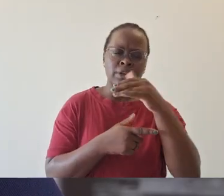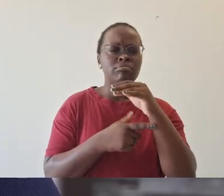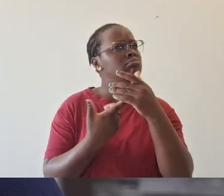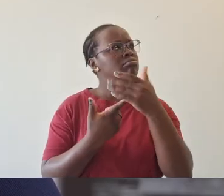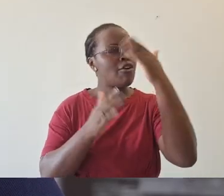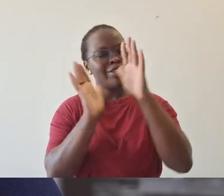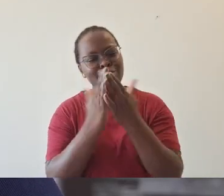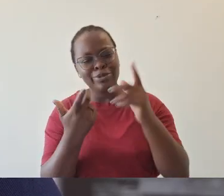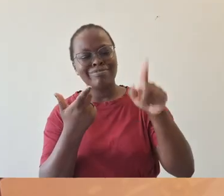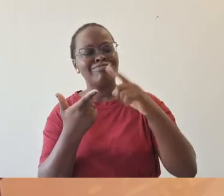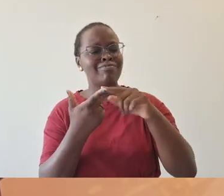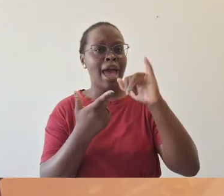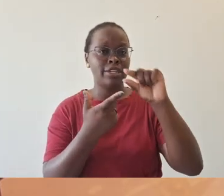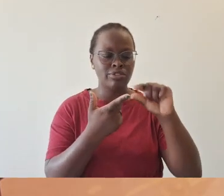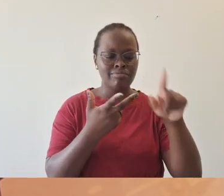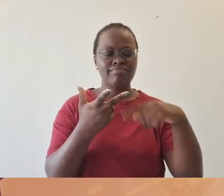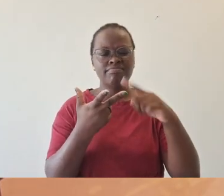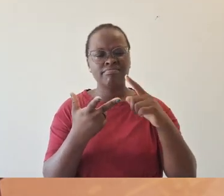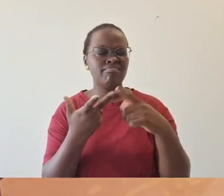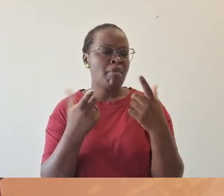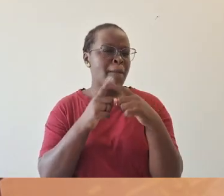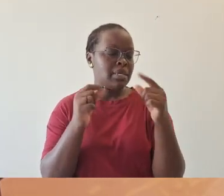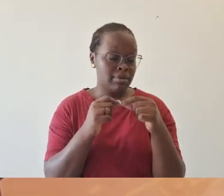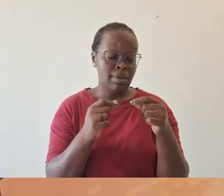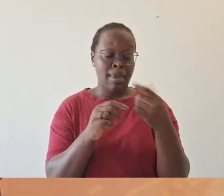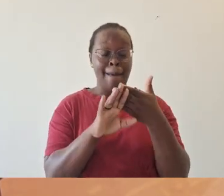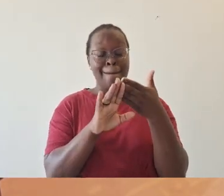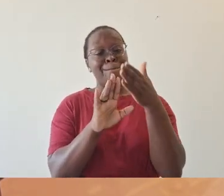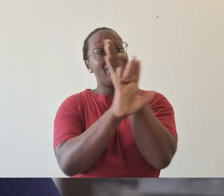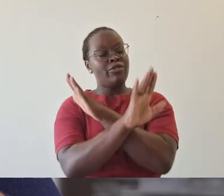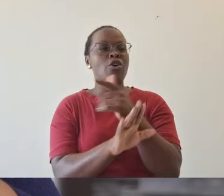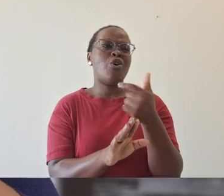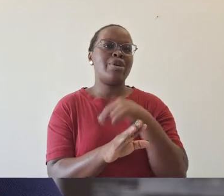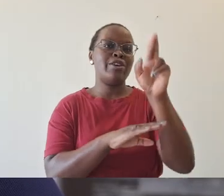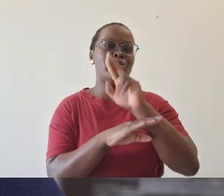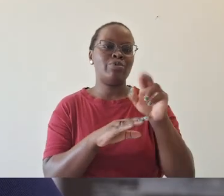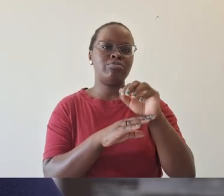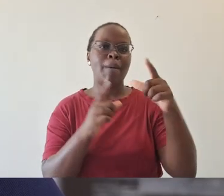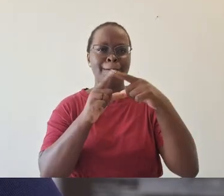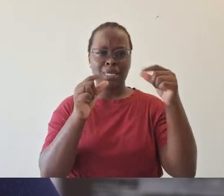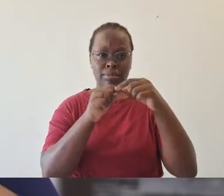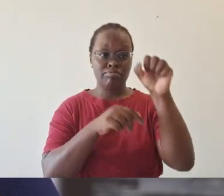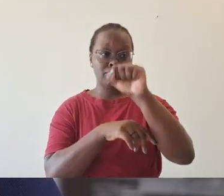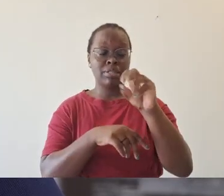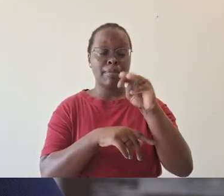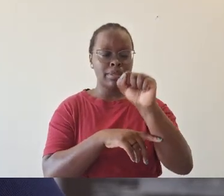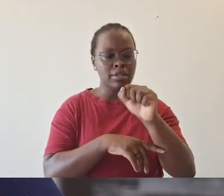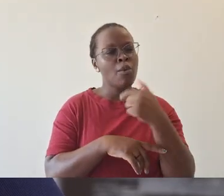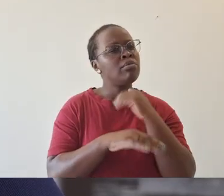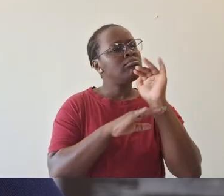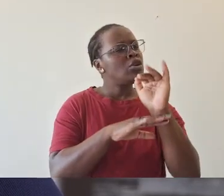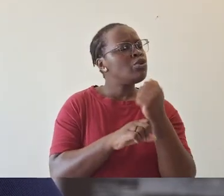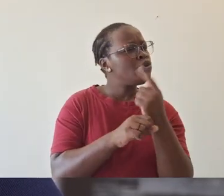SMSs to prompt parents. Initially, we thought it would just be like a reminder of, okay, maybe this is a good time to check in. Have you